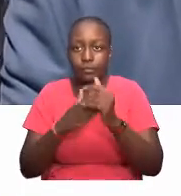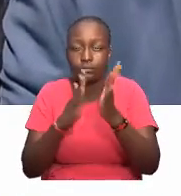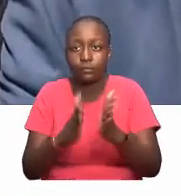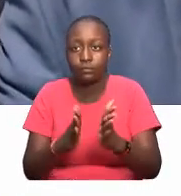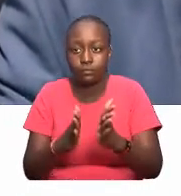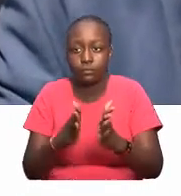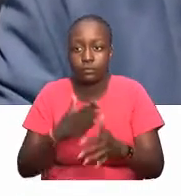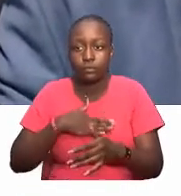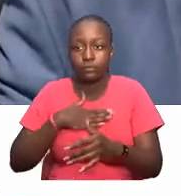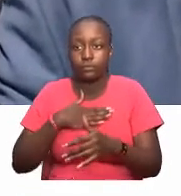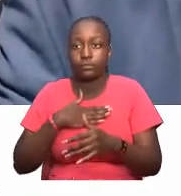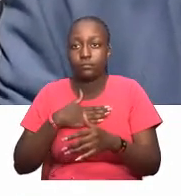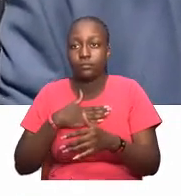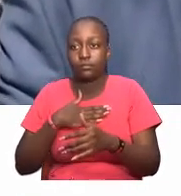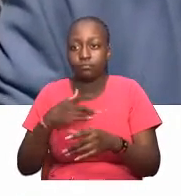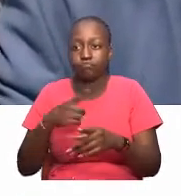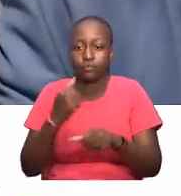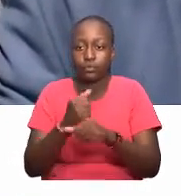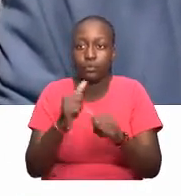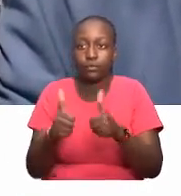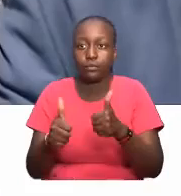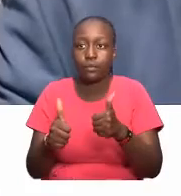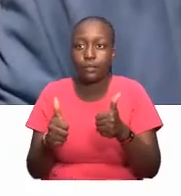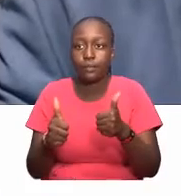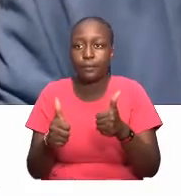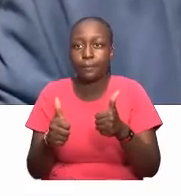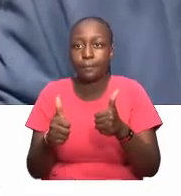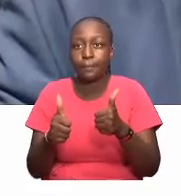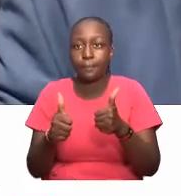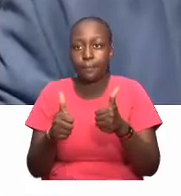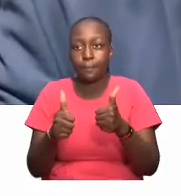to oversee the assembly, we are doing it very well. Currently,